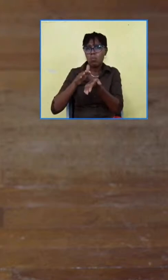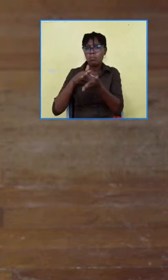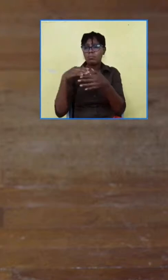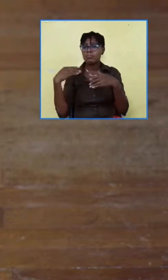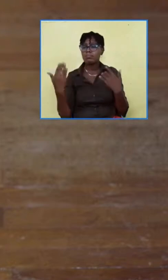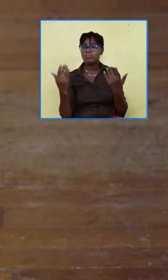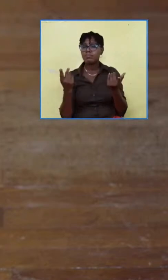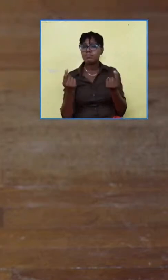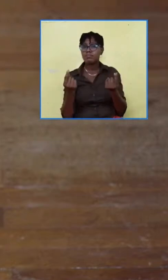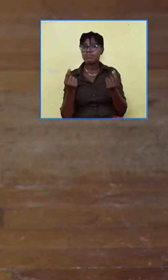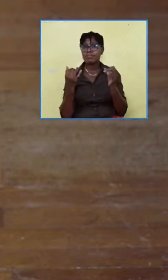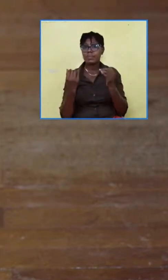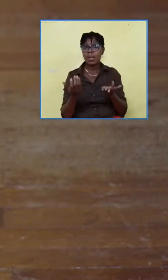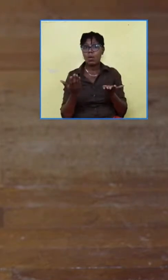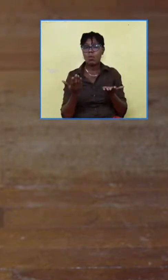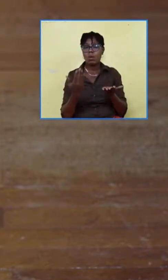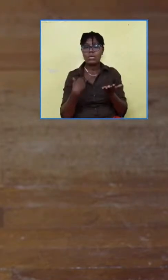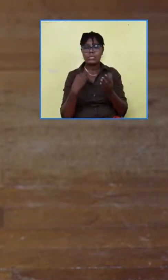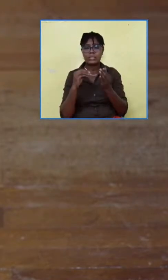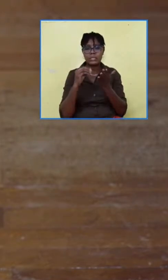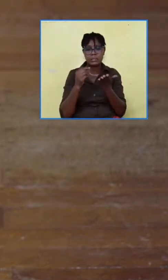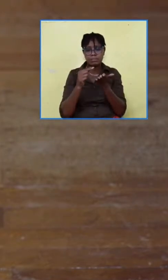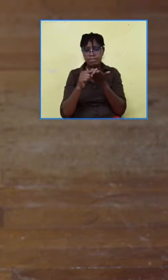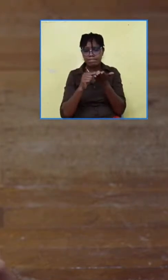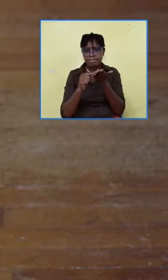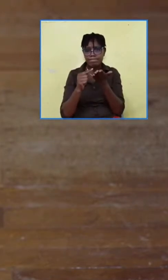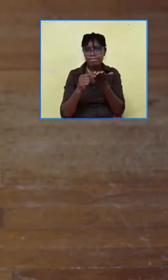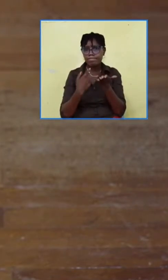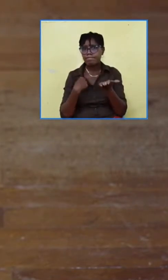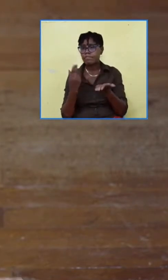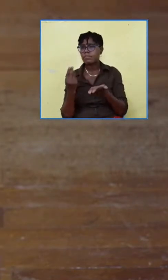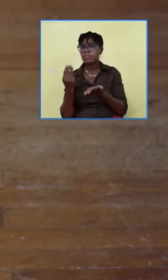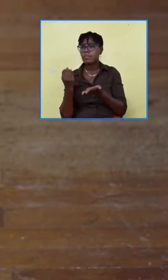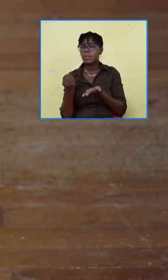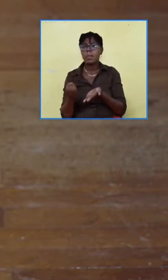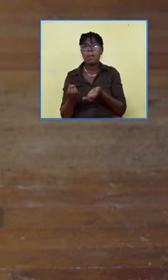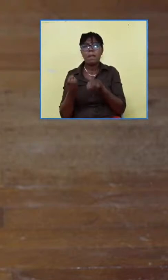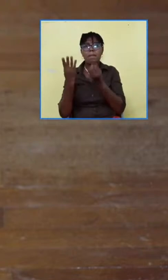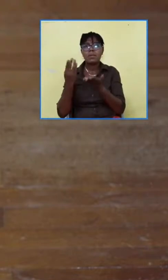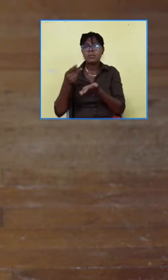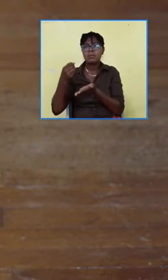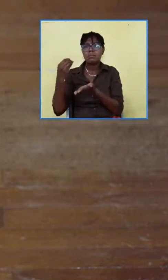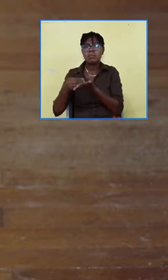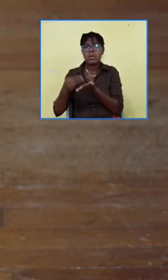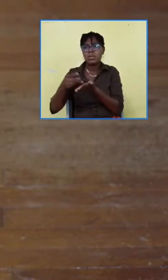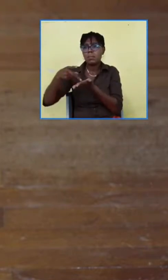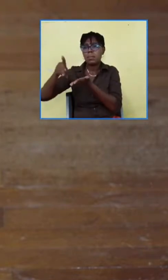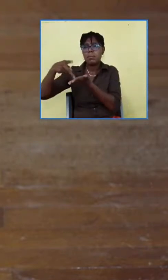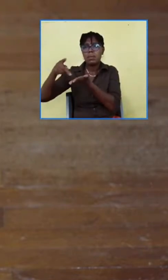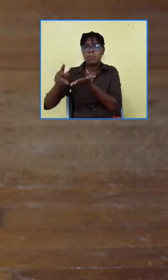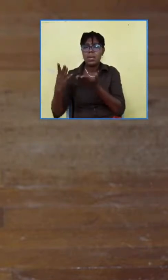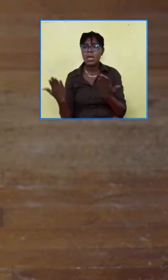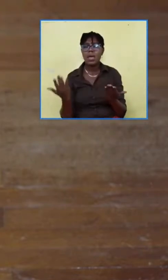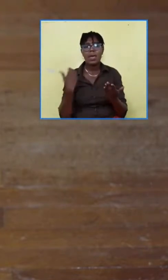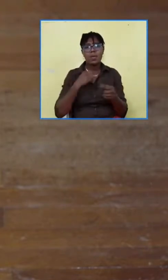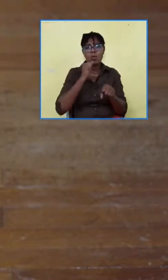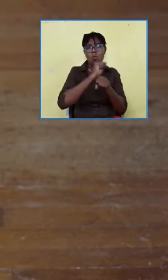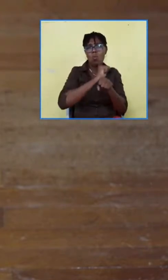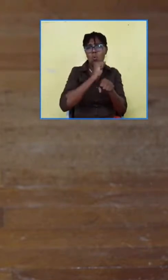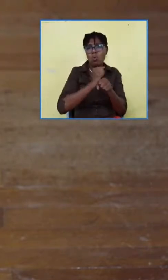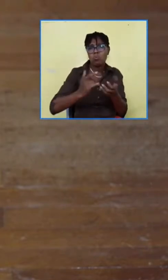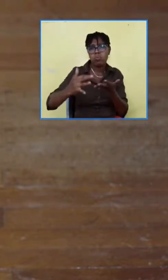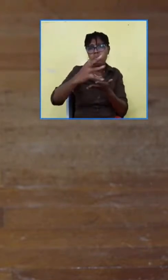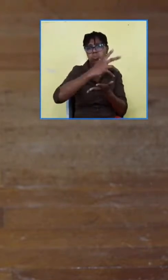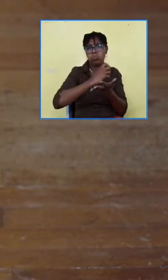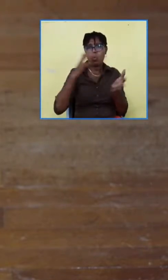There's a formula right now that's based on the number of contributions you've made and your wages over the best 5 years of your career.